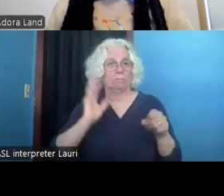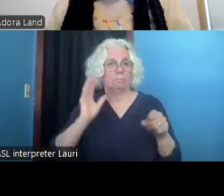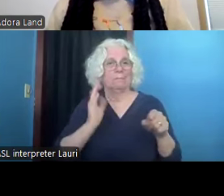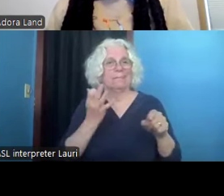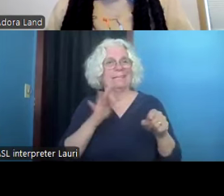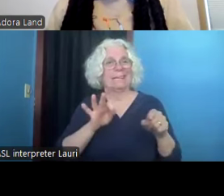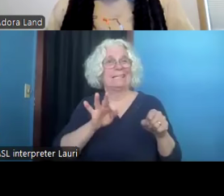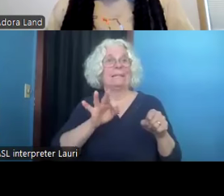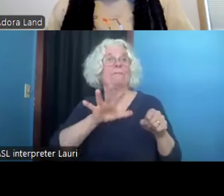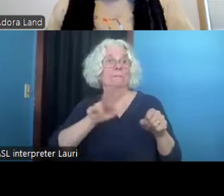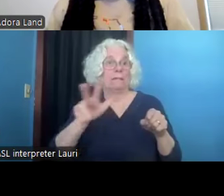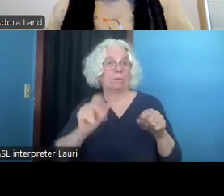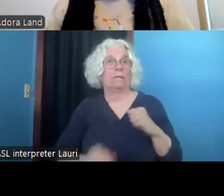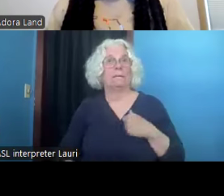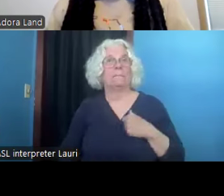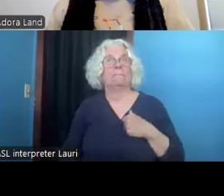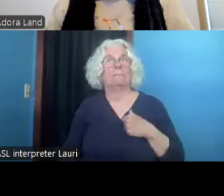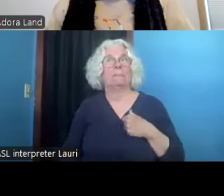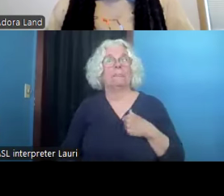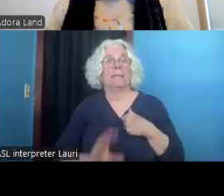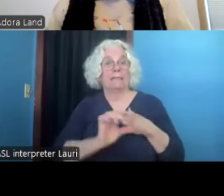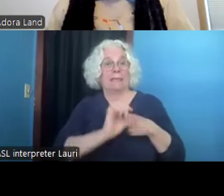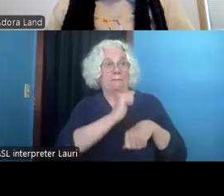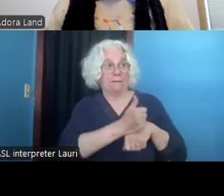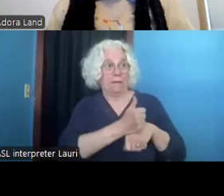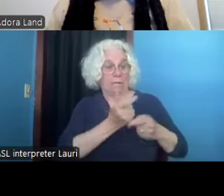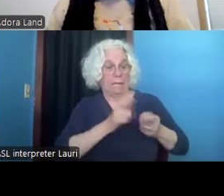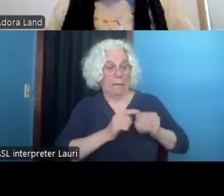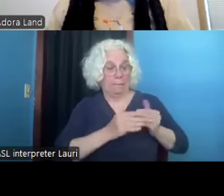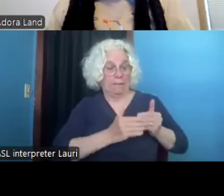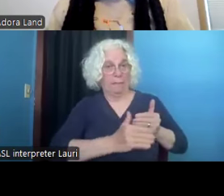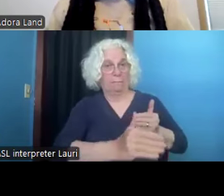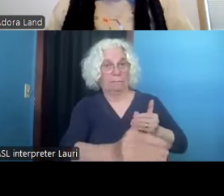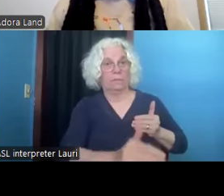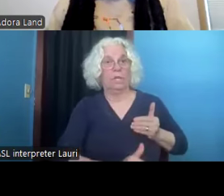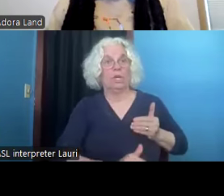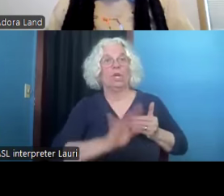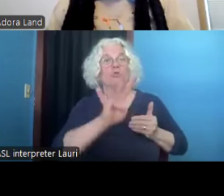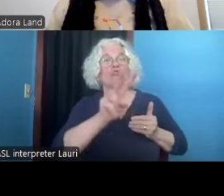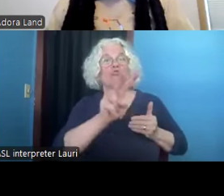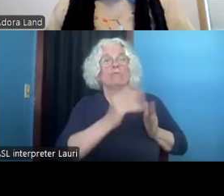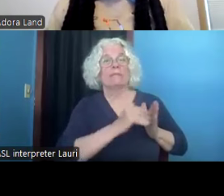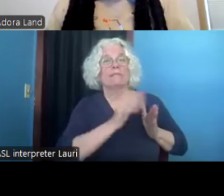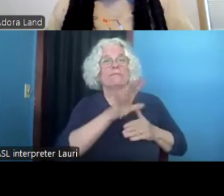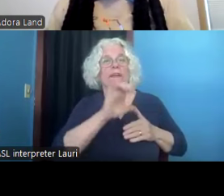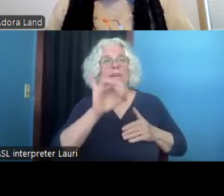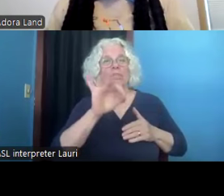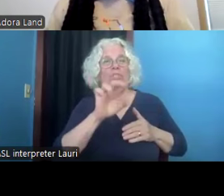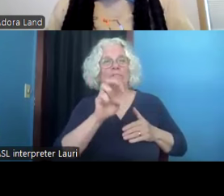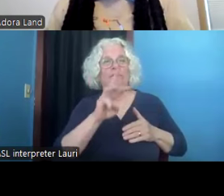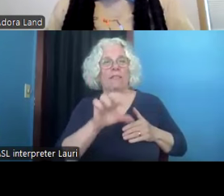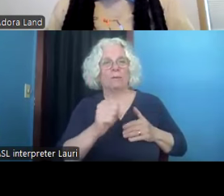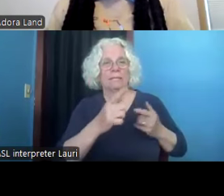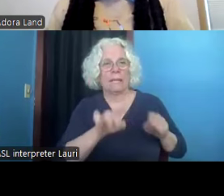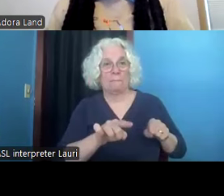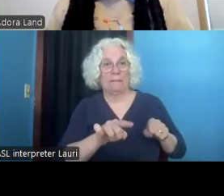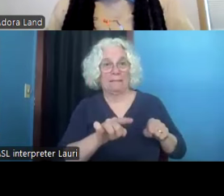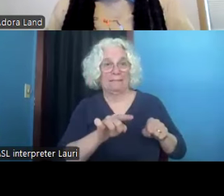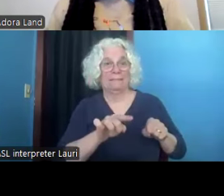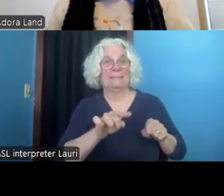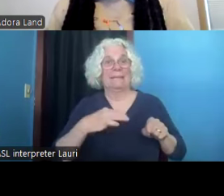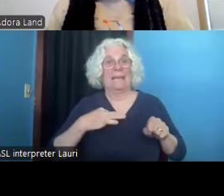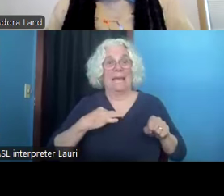1953. Since our founding, there have been over 2,500 Bush Fellows. Applications are open every year, and we continue to